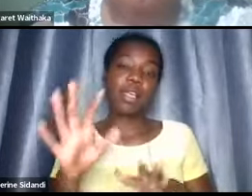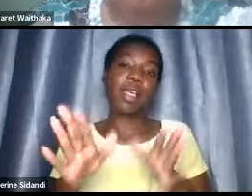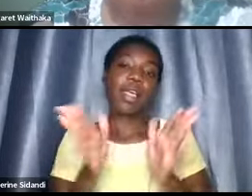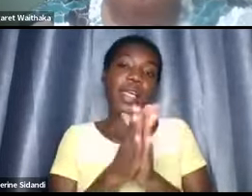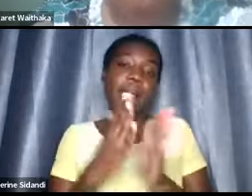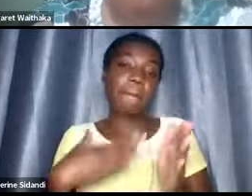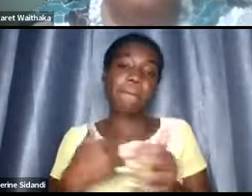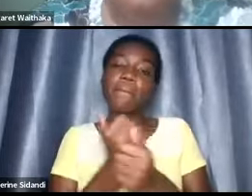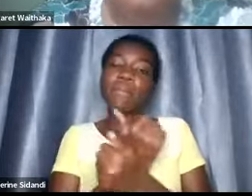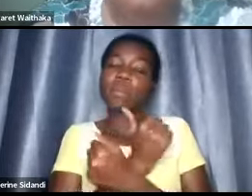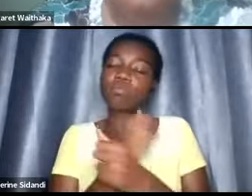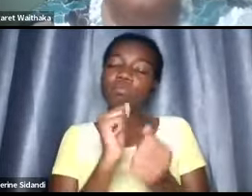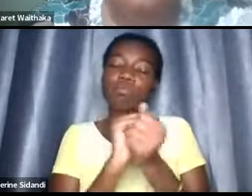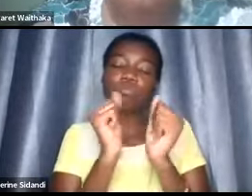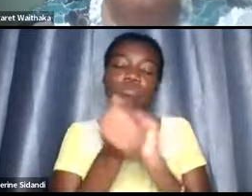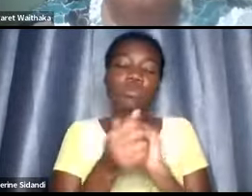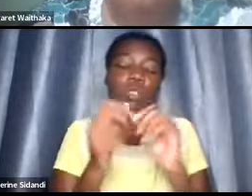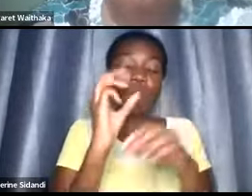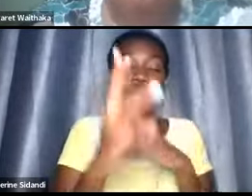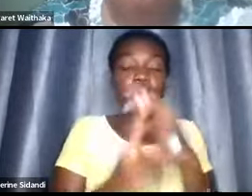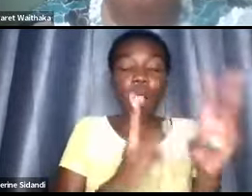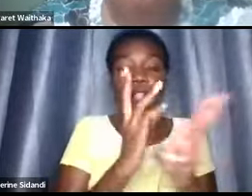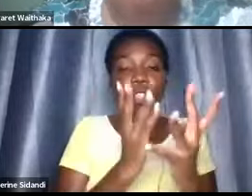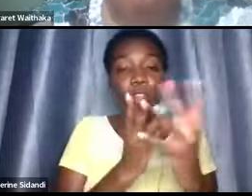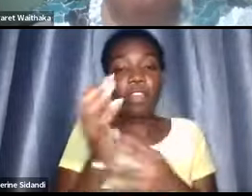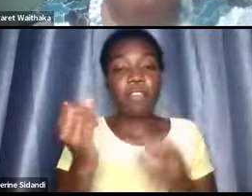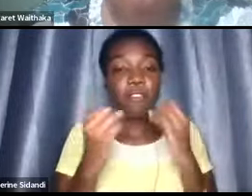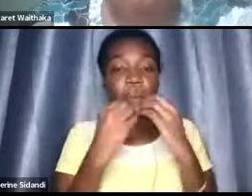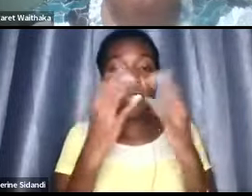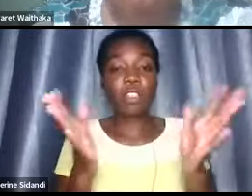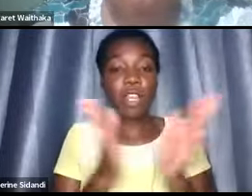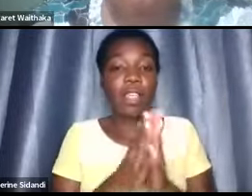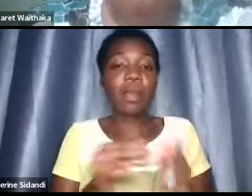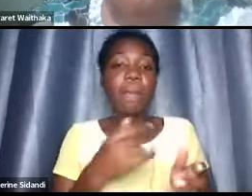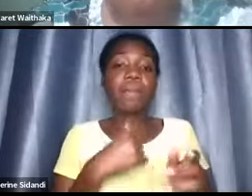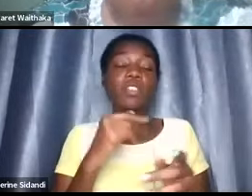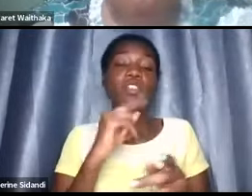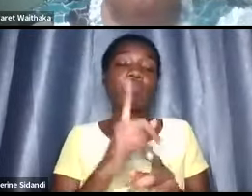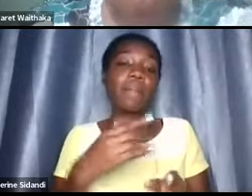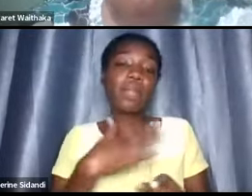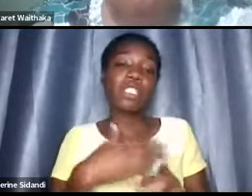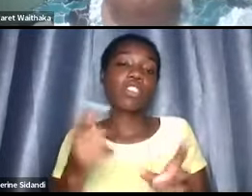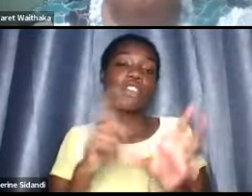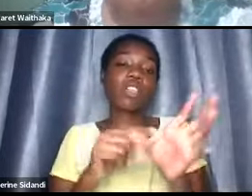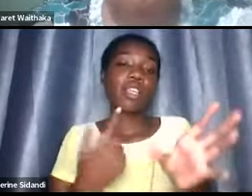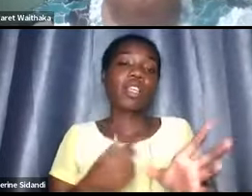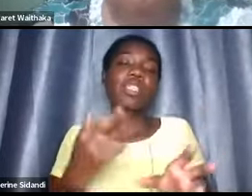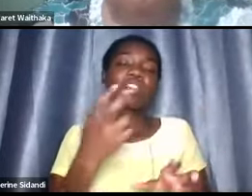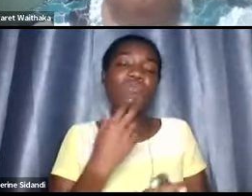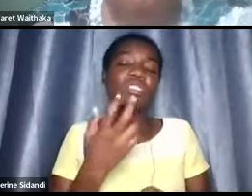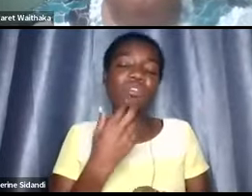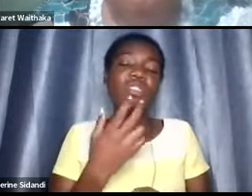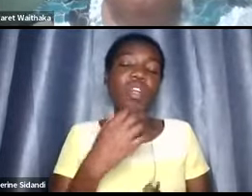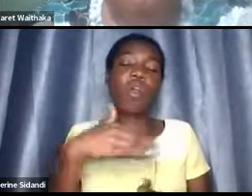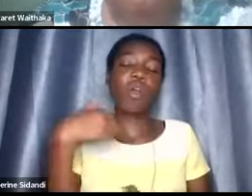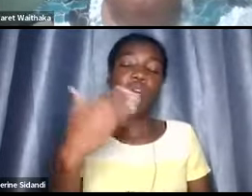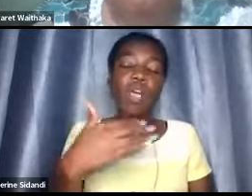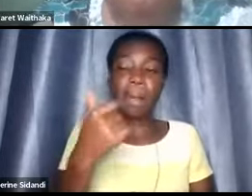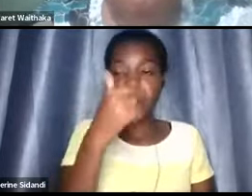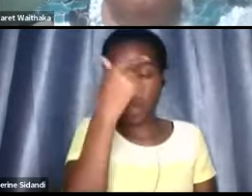to change the world through information, and I'm sure you're getting brighter by the day. Please join us every Tuesday from 8 p.m. to 9 p.m. We normally